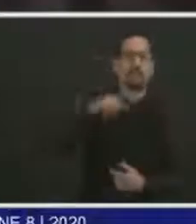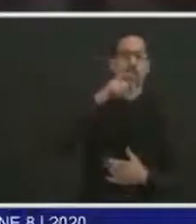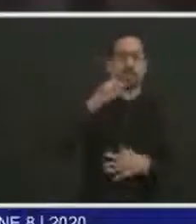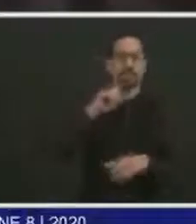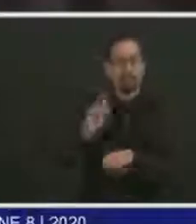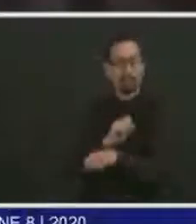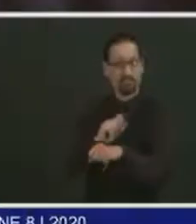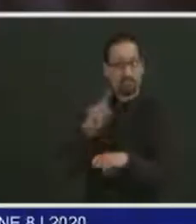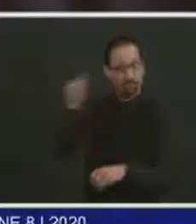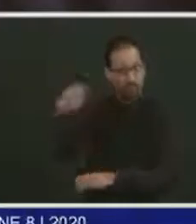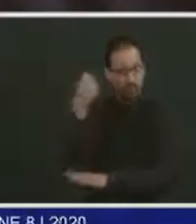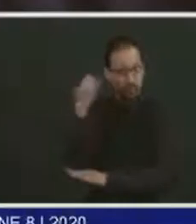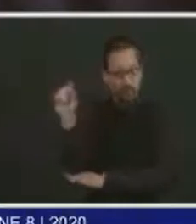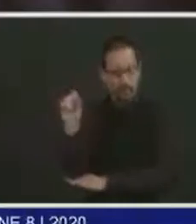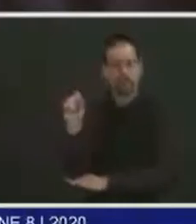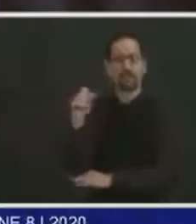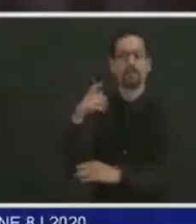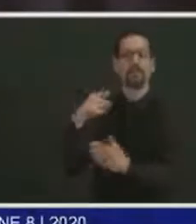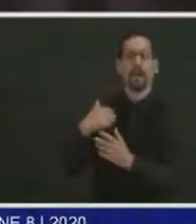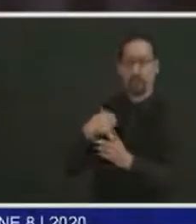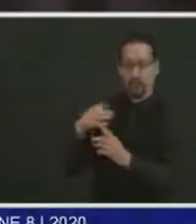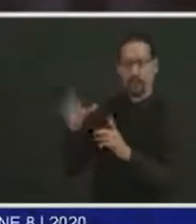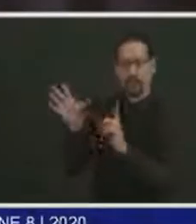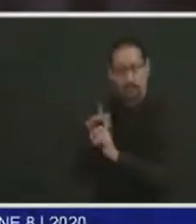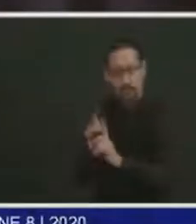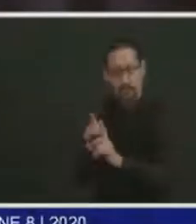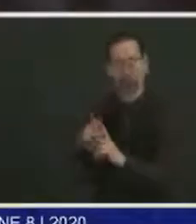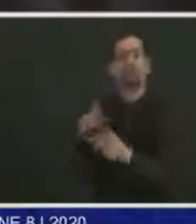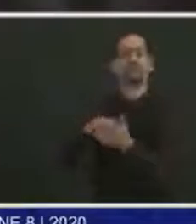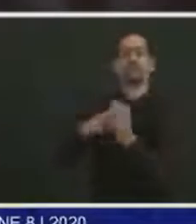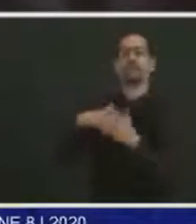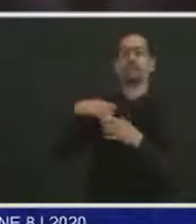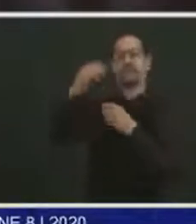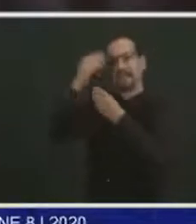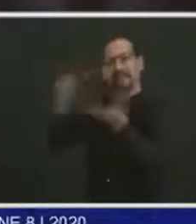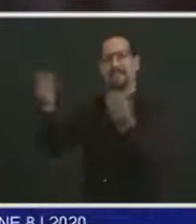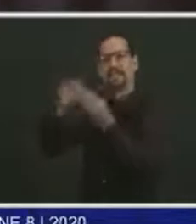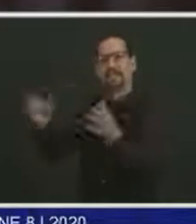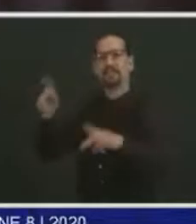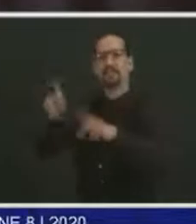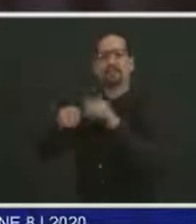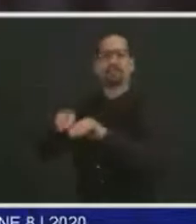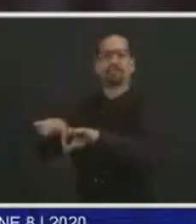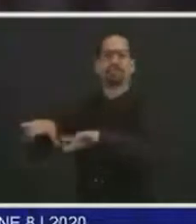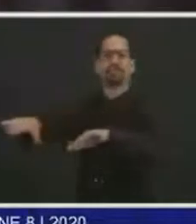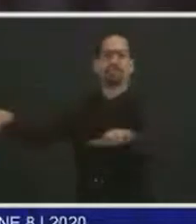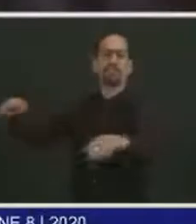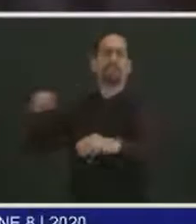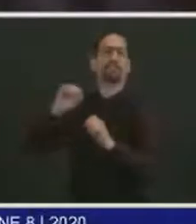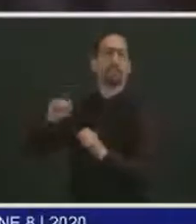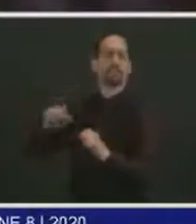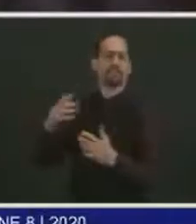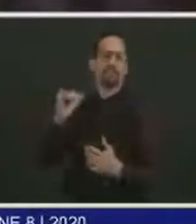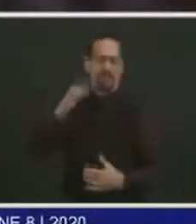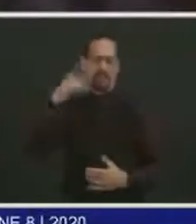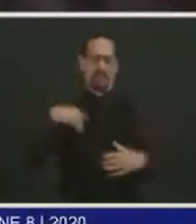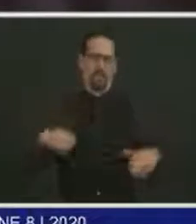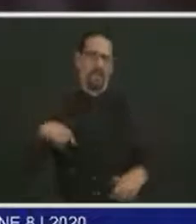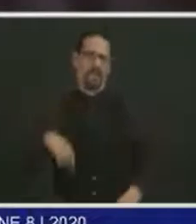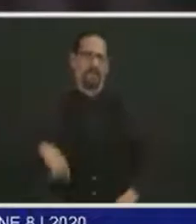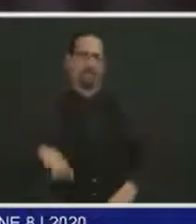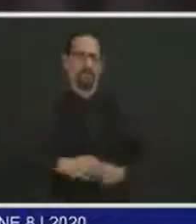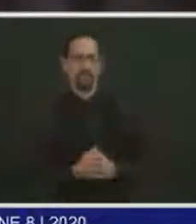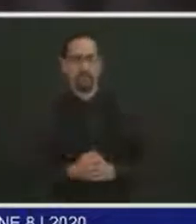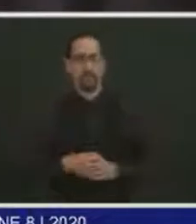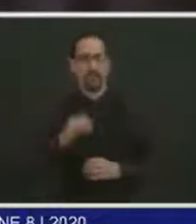them isolated, and get their quarantines contacted. We want to emphasize that it's not, if you had a negative